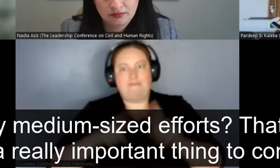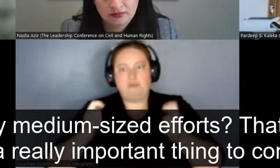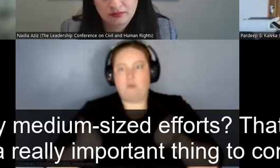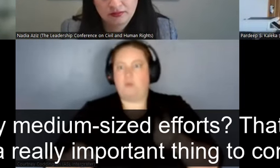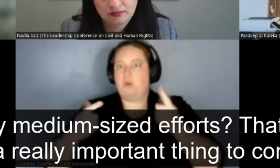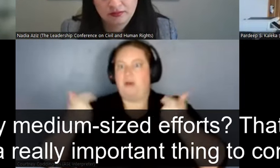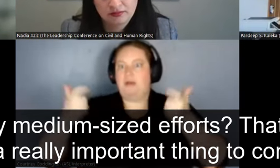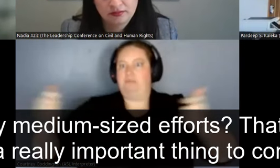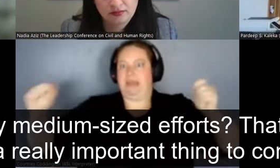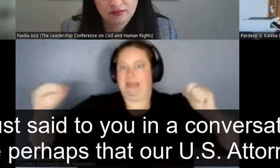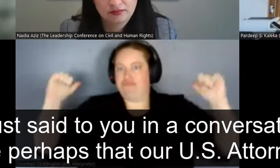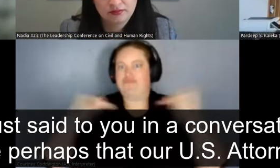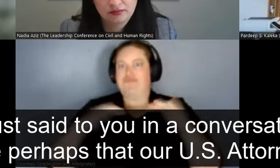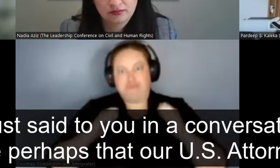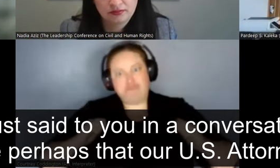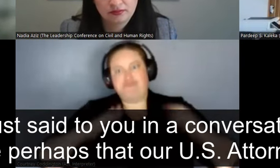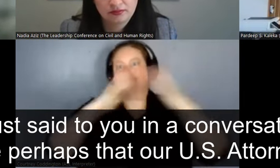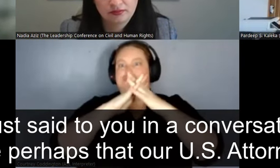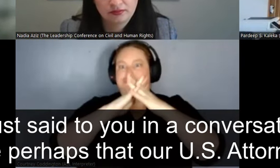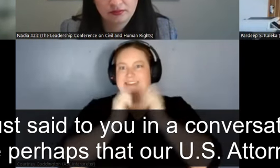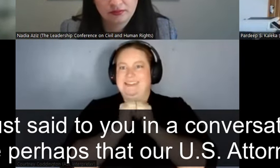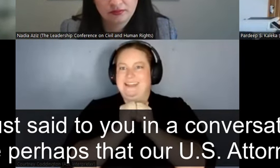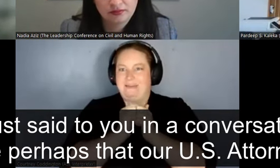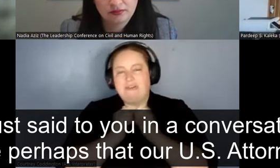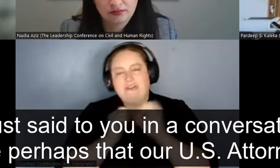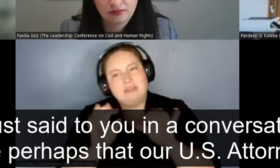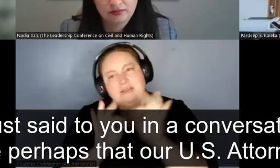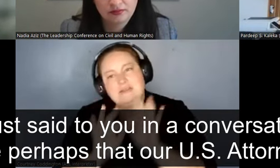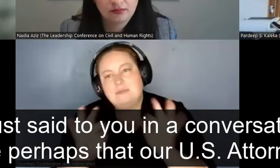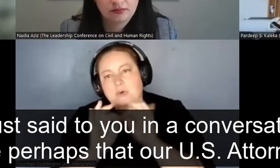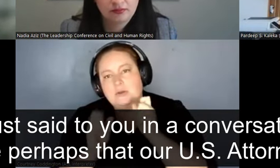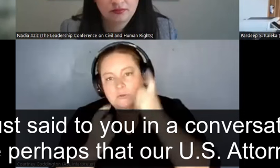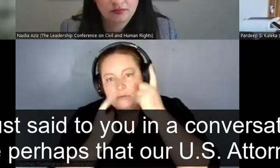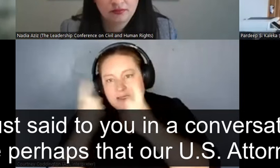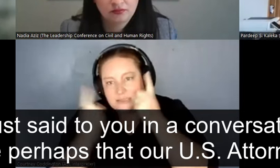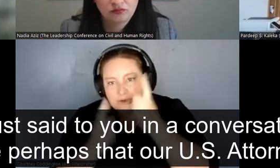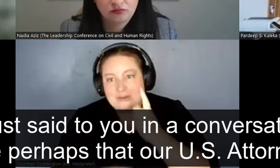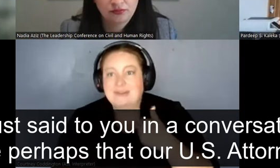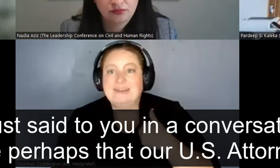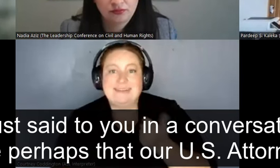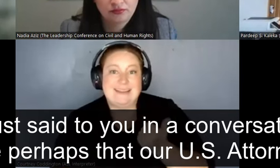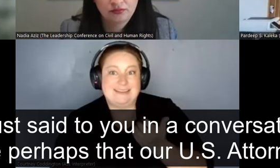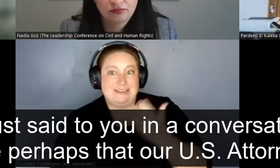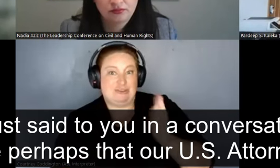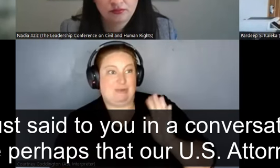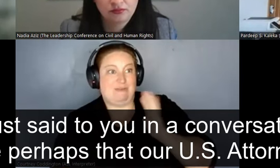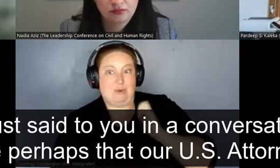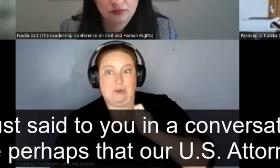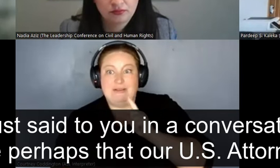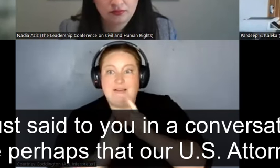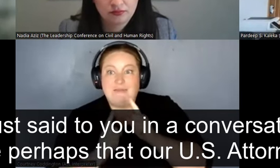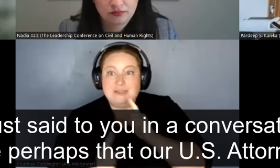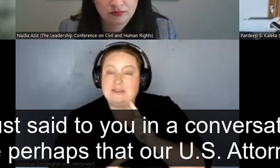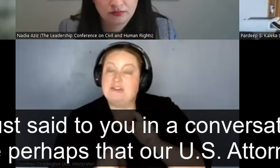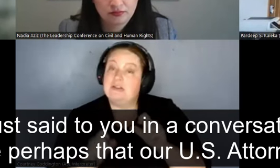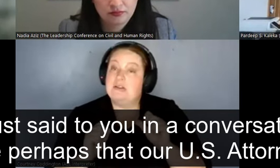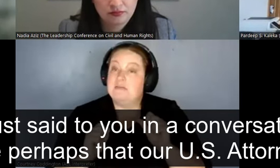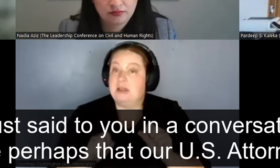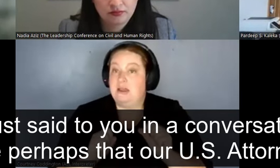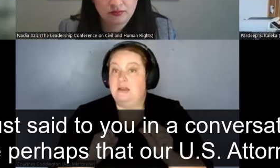really important thing to consider. And as I suggested to you in a conversation, that could be perhaps that